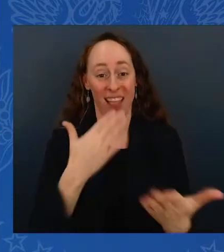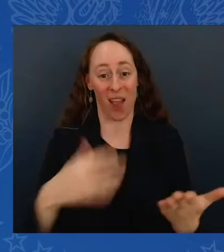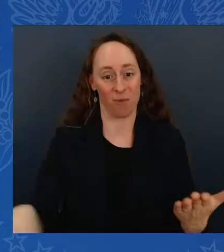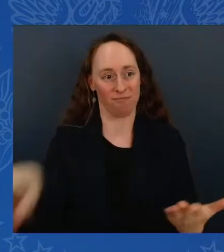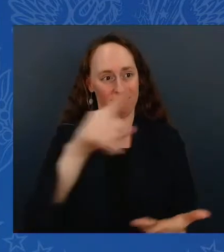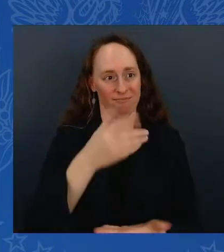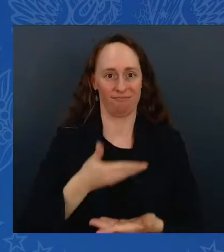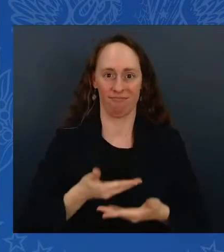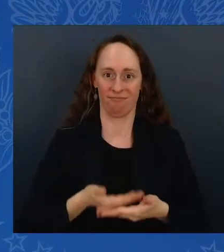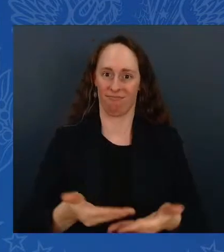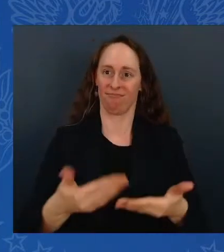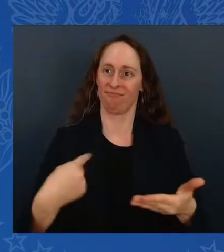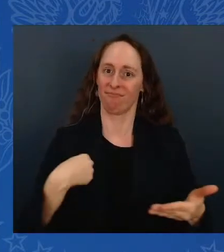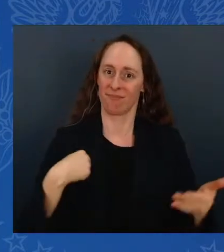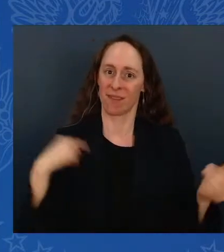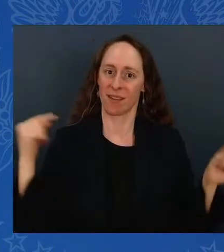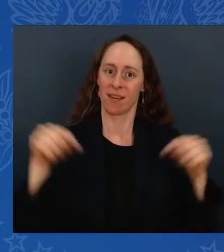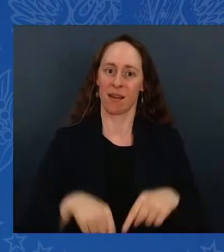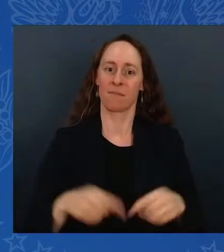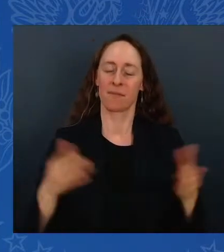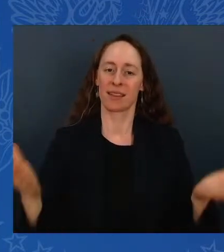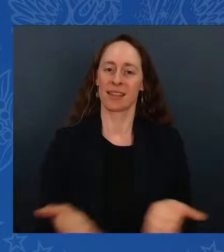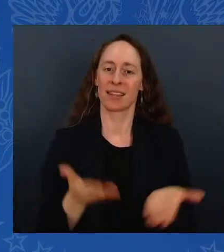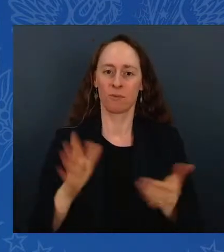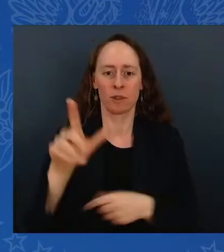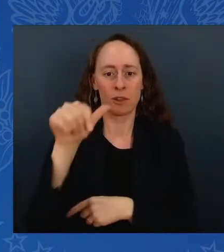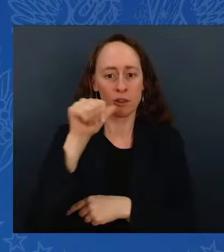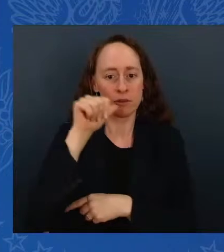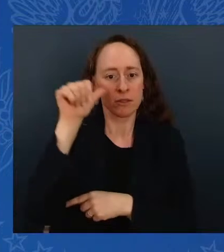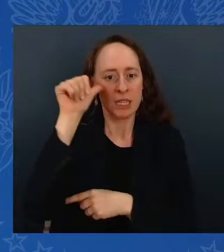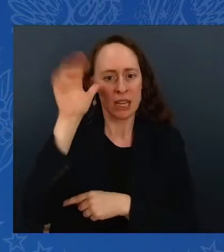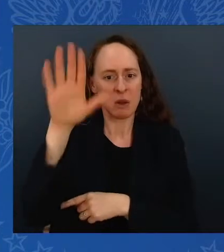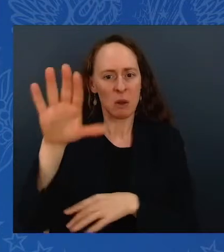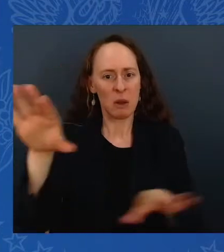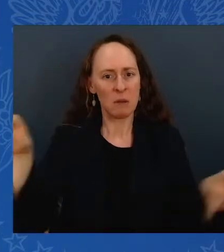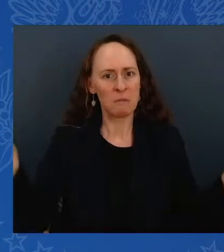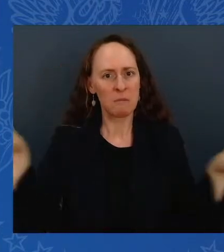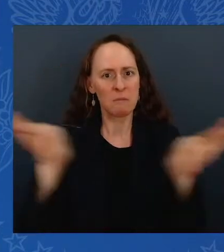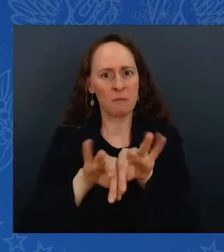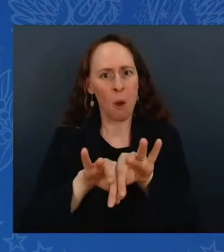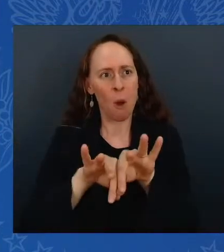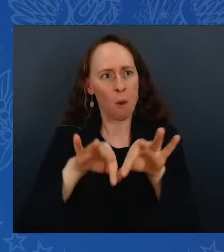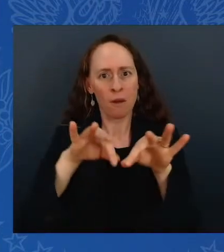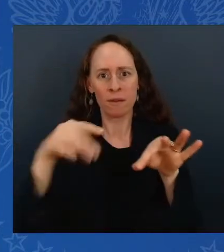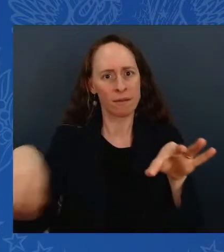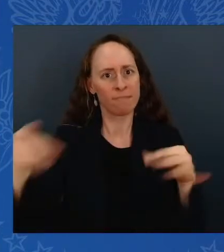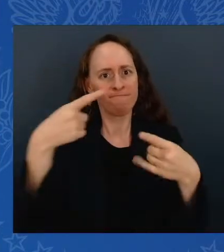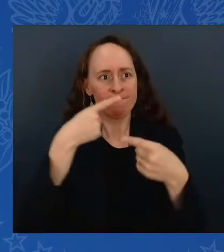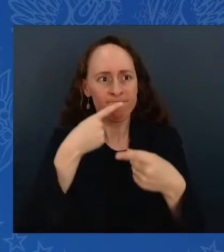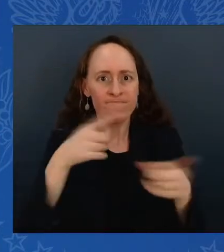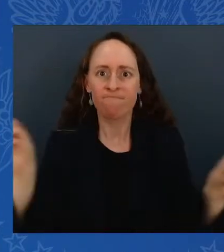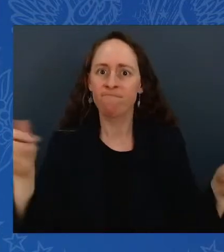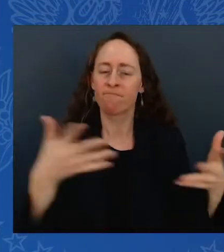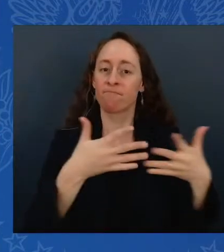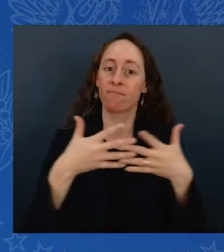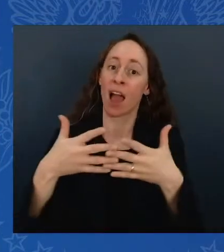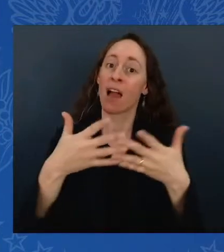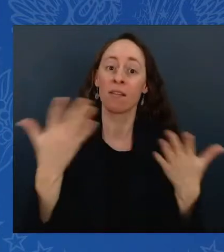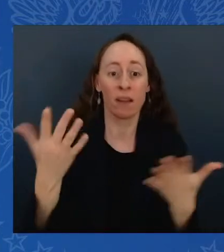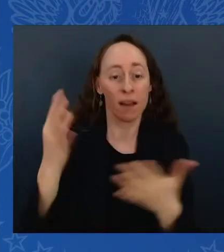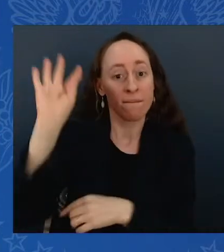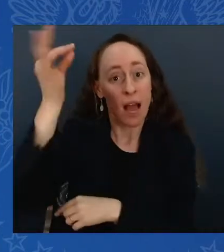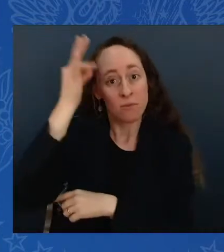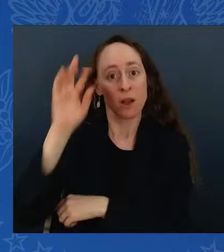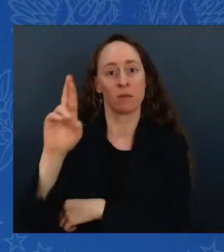important day for the country, in my view. 2.5 years after the Federal Reserve began raising interest rates, it announced that it would begin lowering